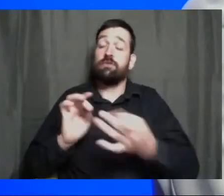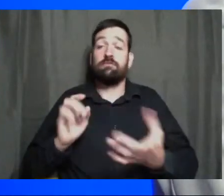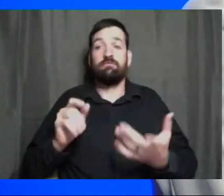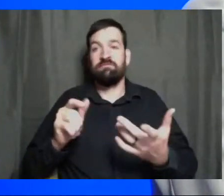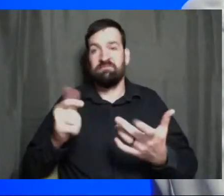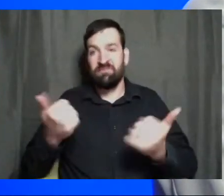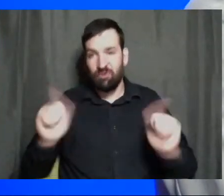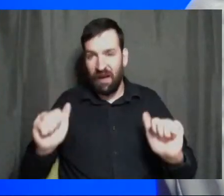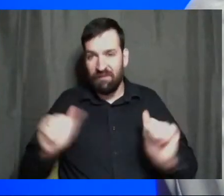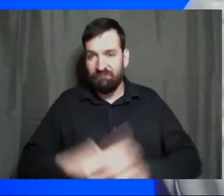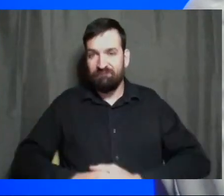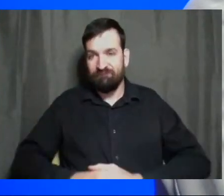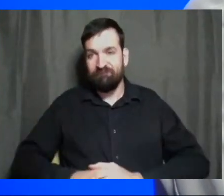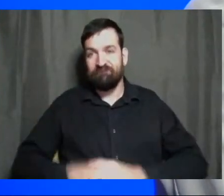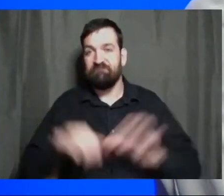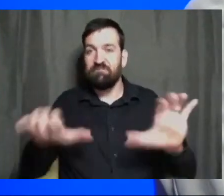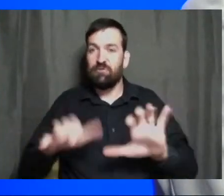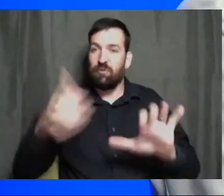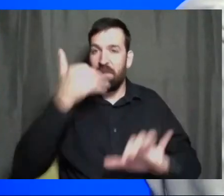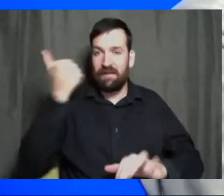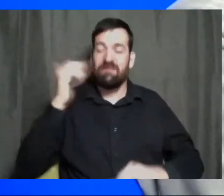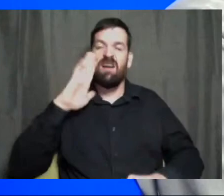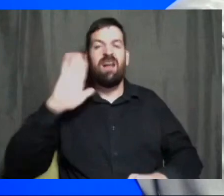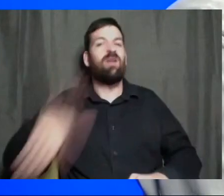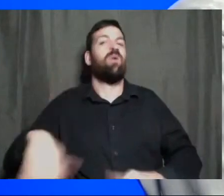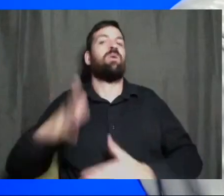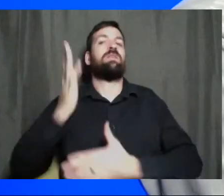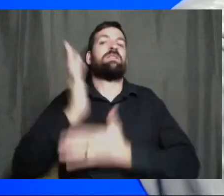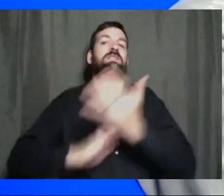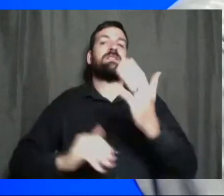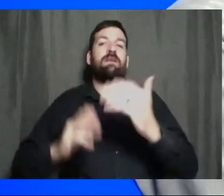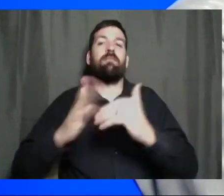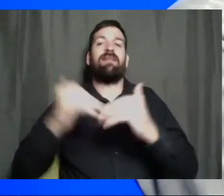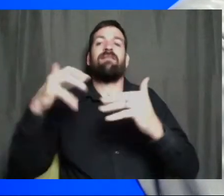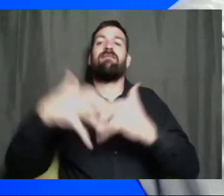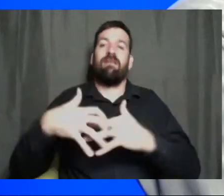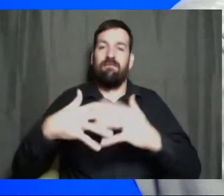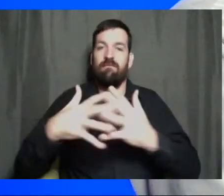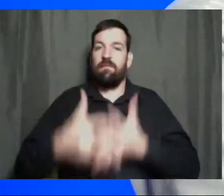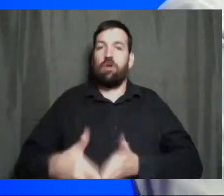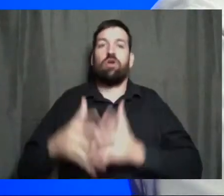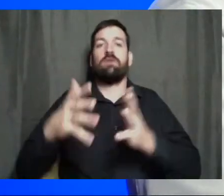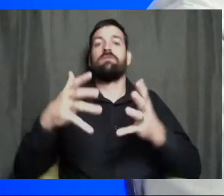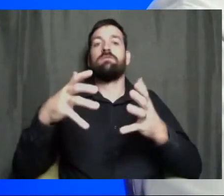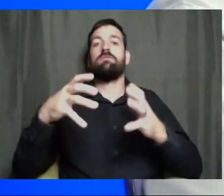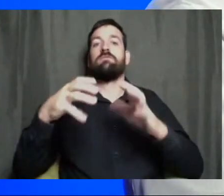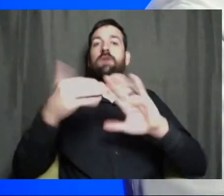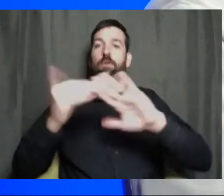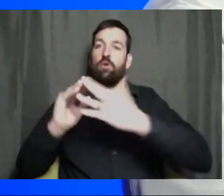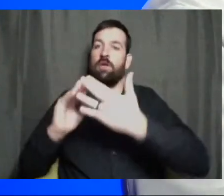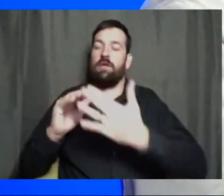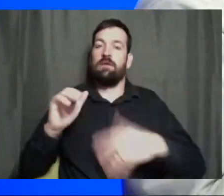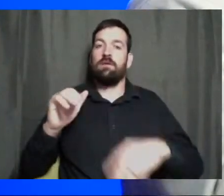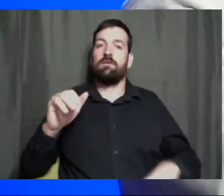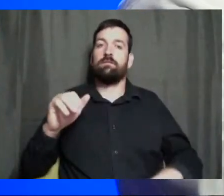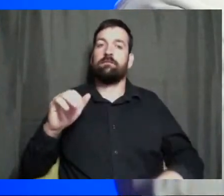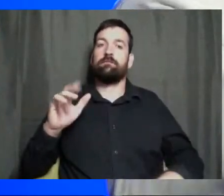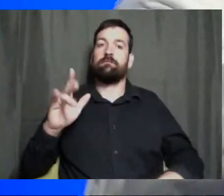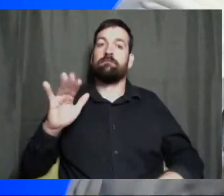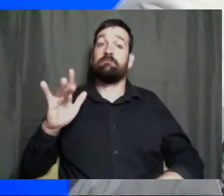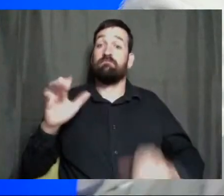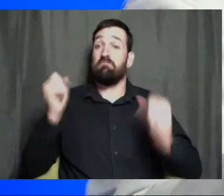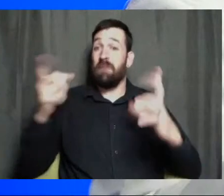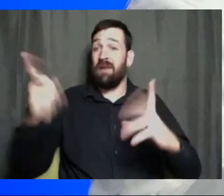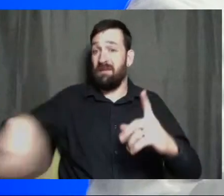you do your best. I know in some of our Native American communities, literally we'll send, because a lot of Native Americans live